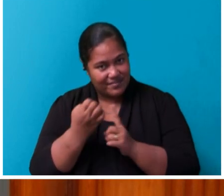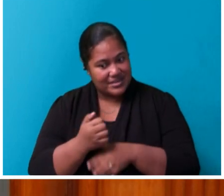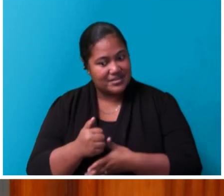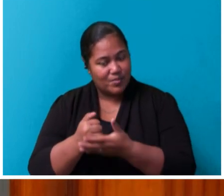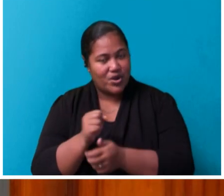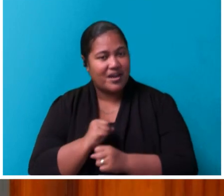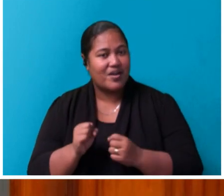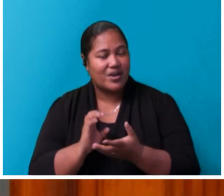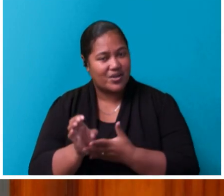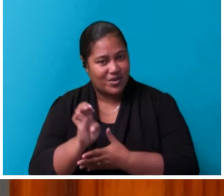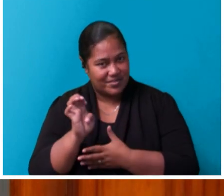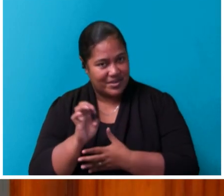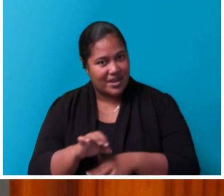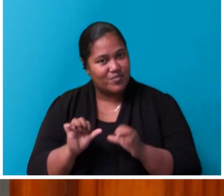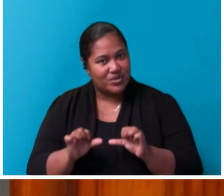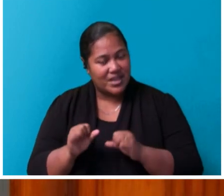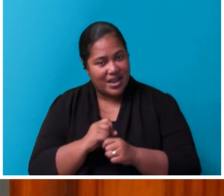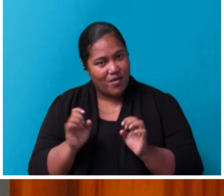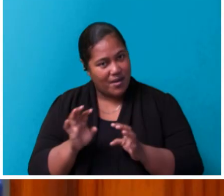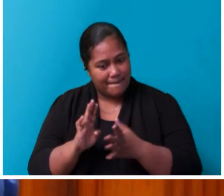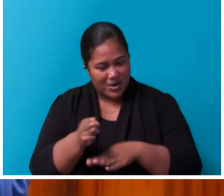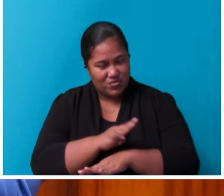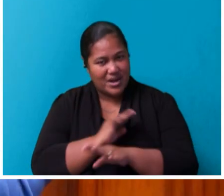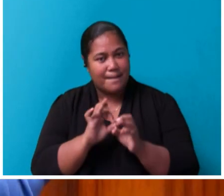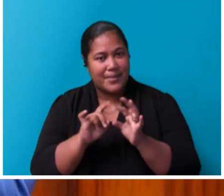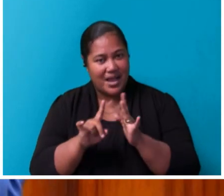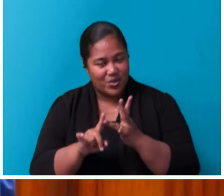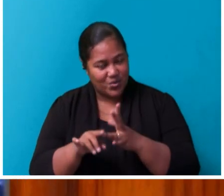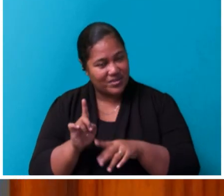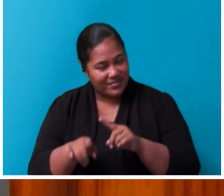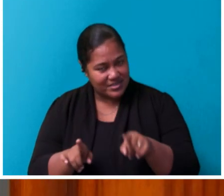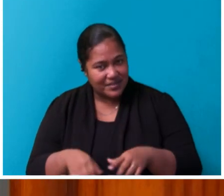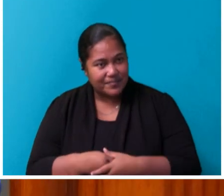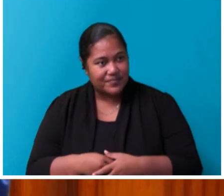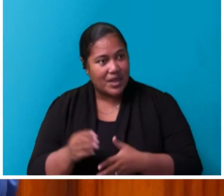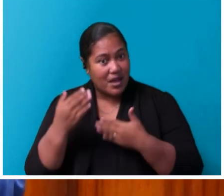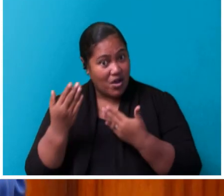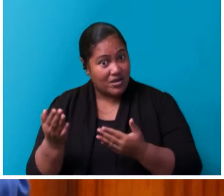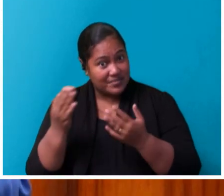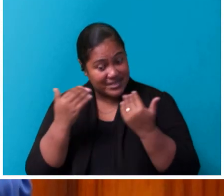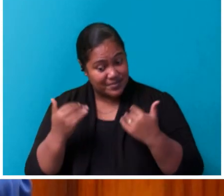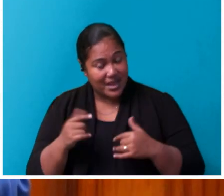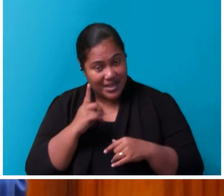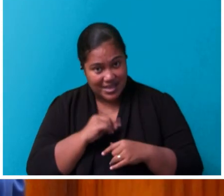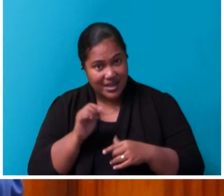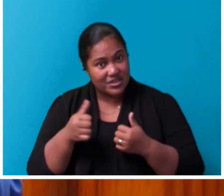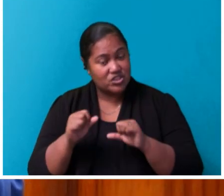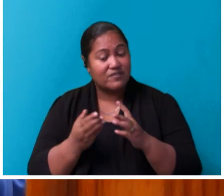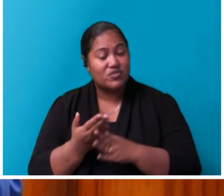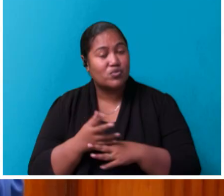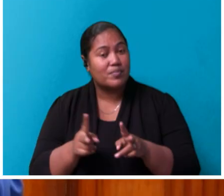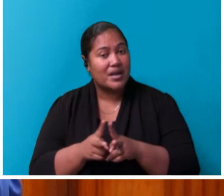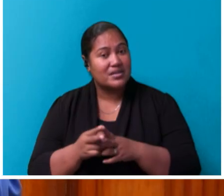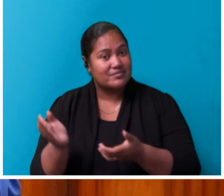economy and protects our marine biodiversity. Honorable Speaker, this can only be achieved through partnership and collaboration